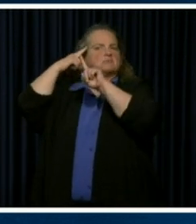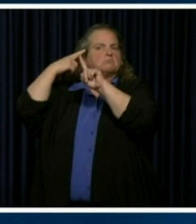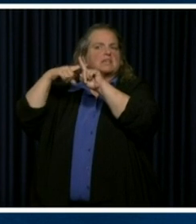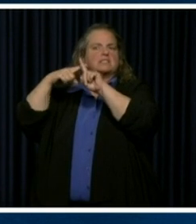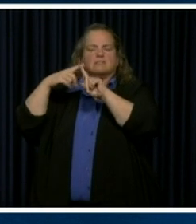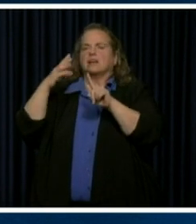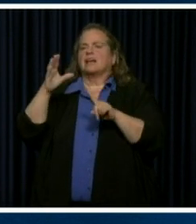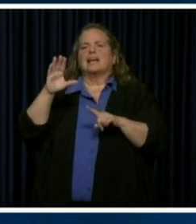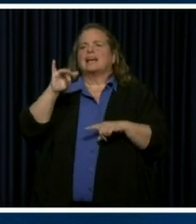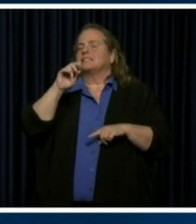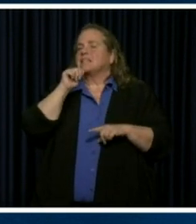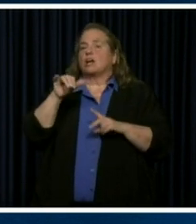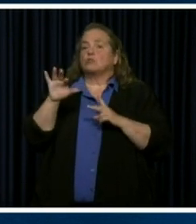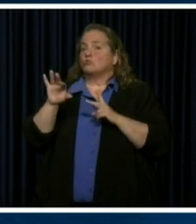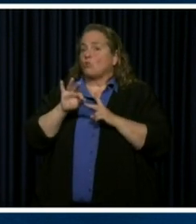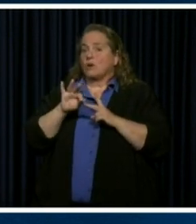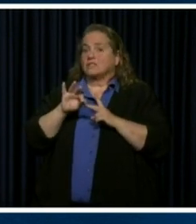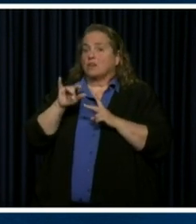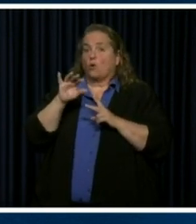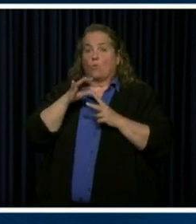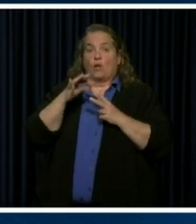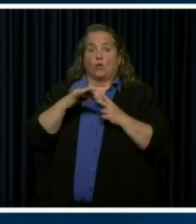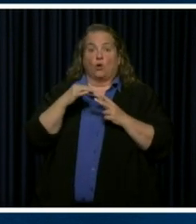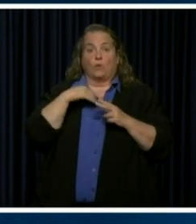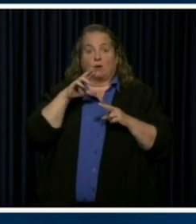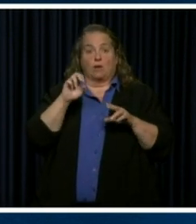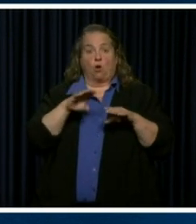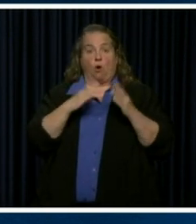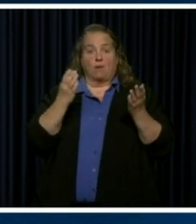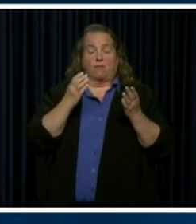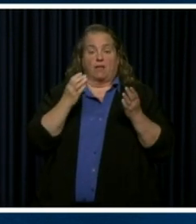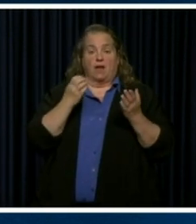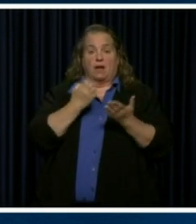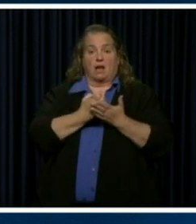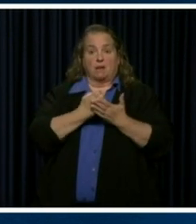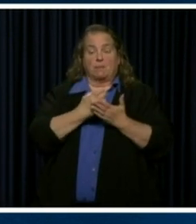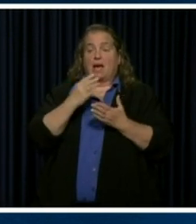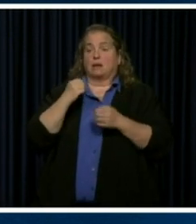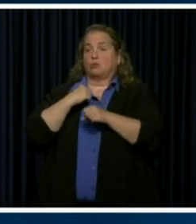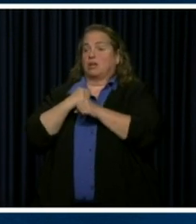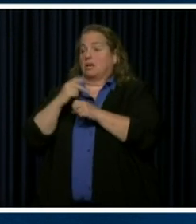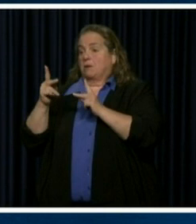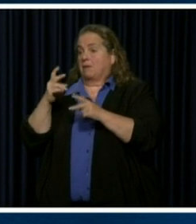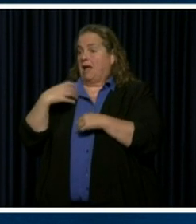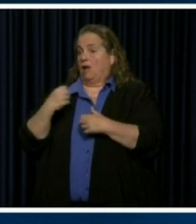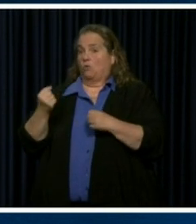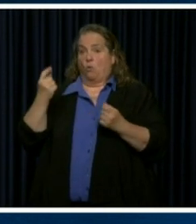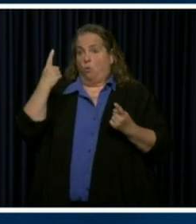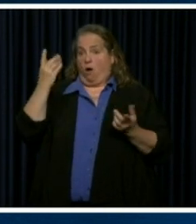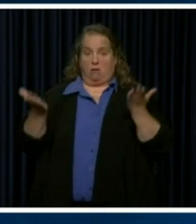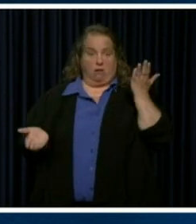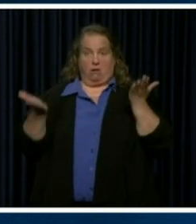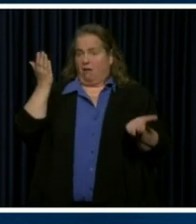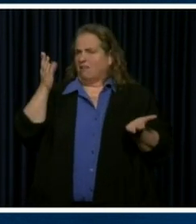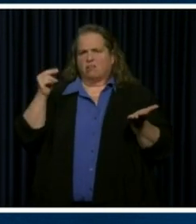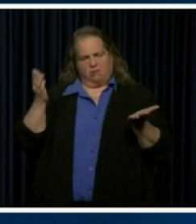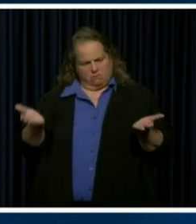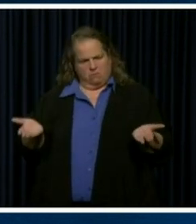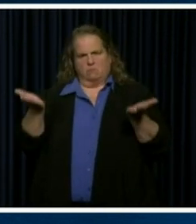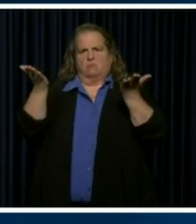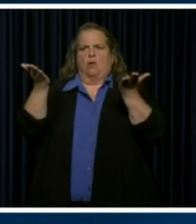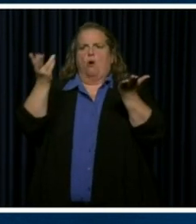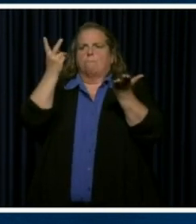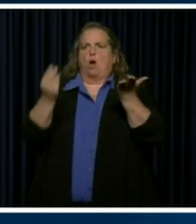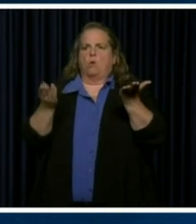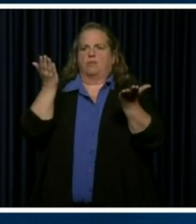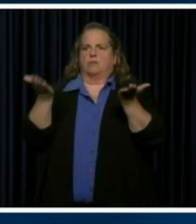between reopening the economy and protecting people's health. We can do both, but we need to do it together. You'll get my